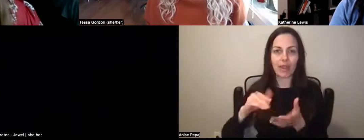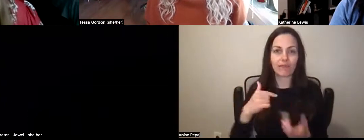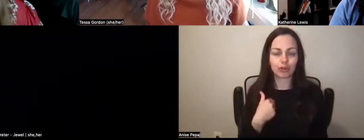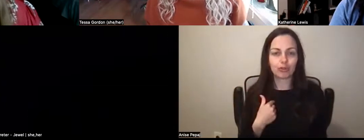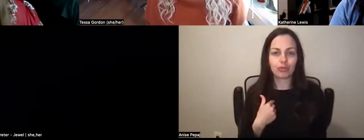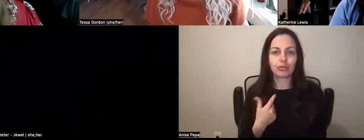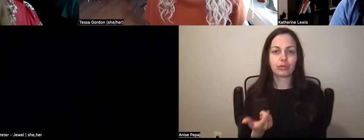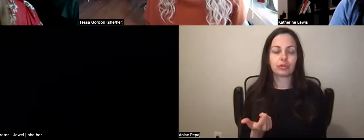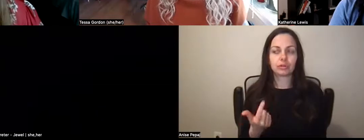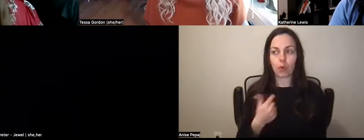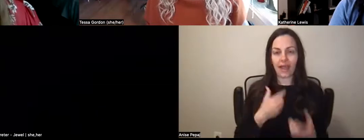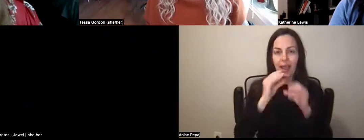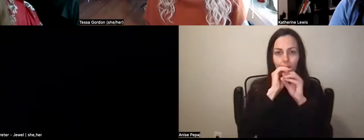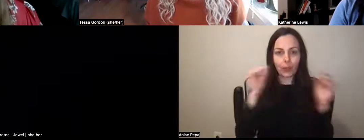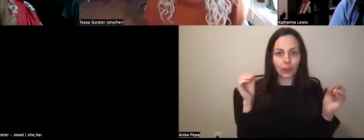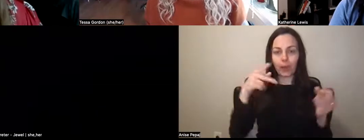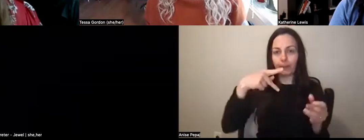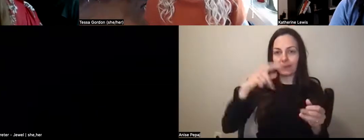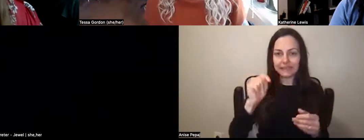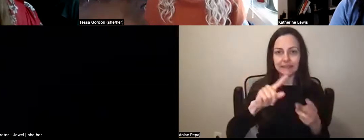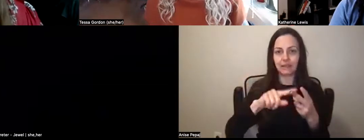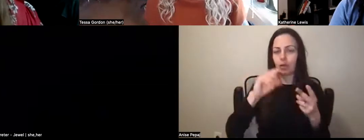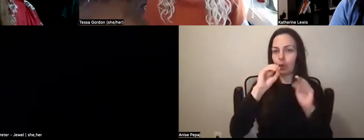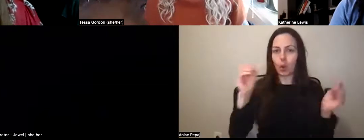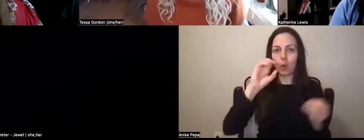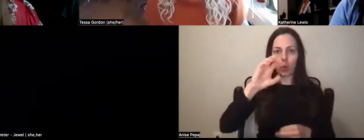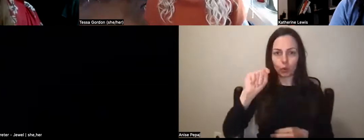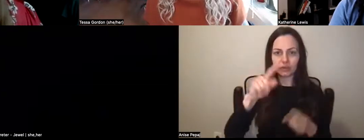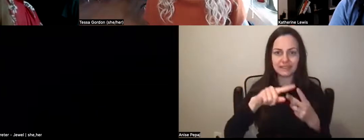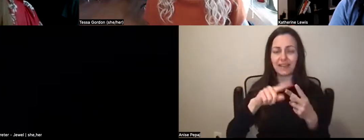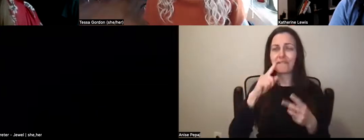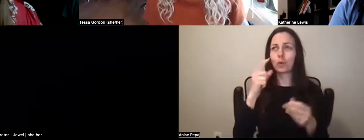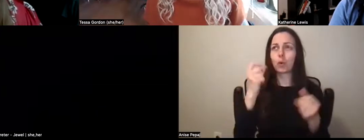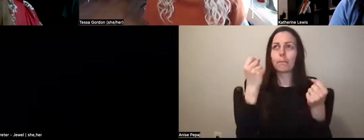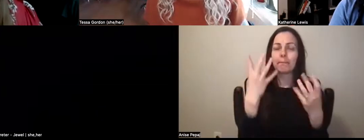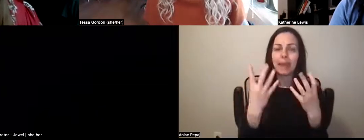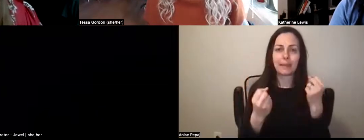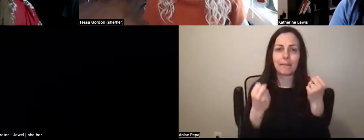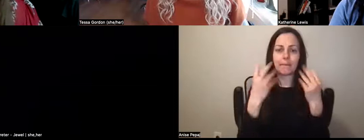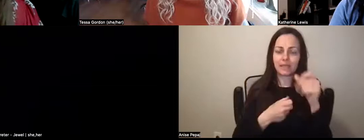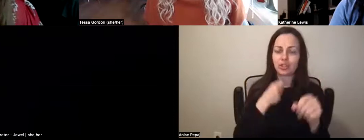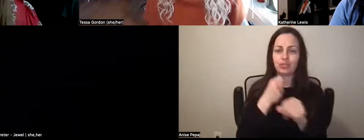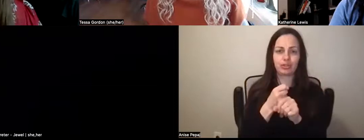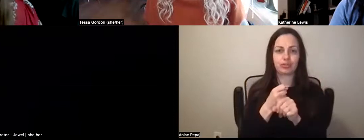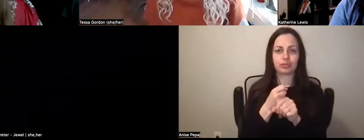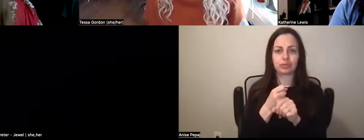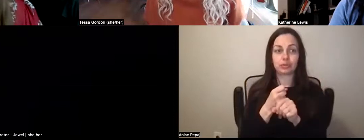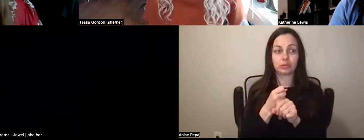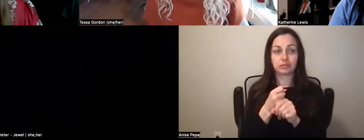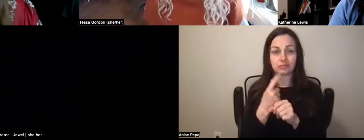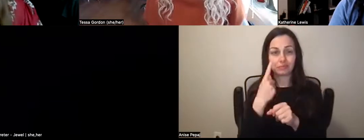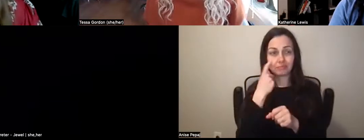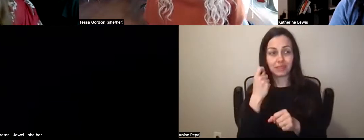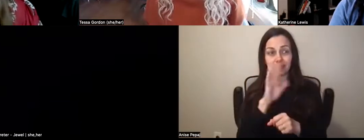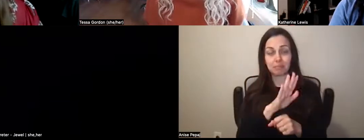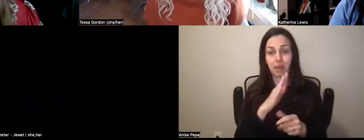without physical therapy, without occupational therapy for years and years and years, in part because my mom was a brand